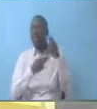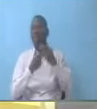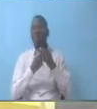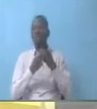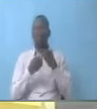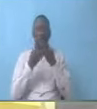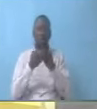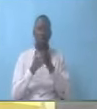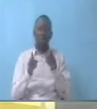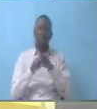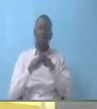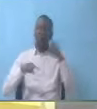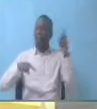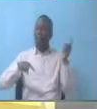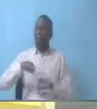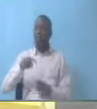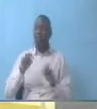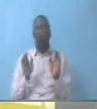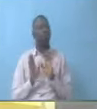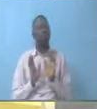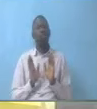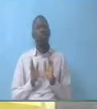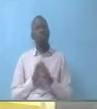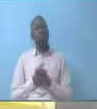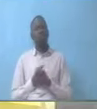with a penalty.